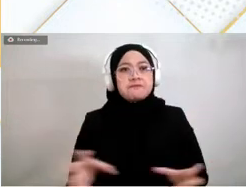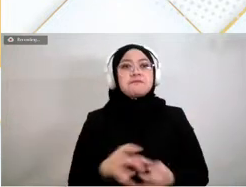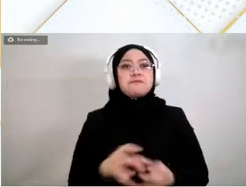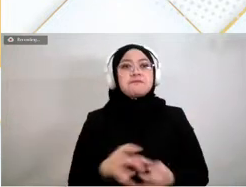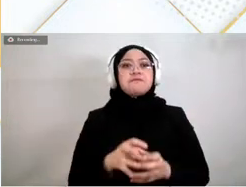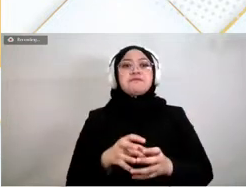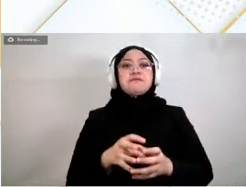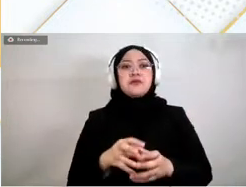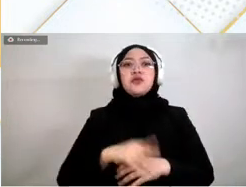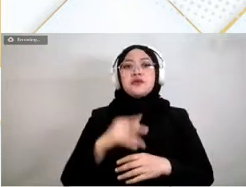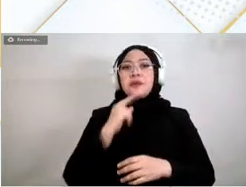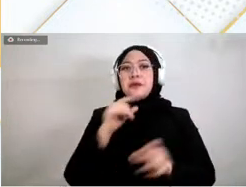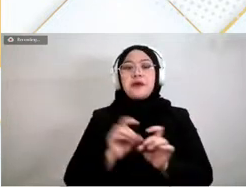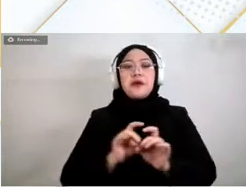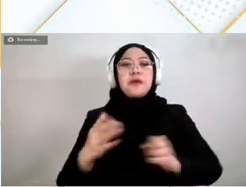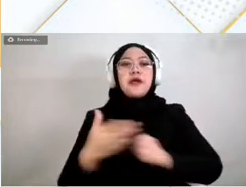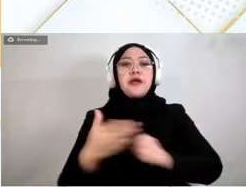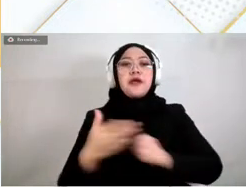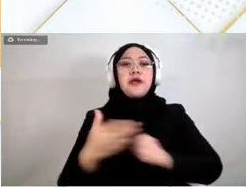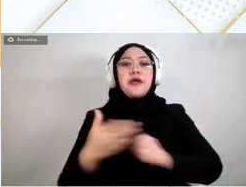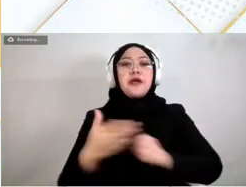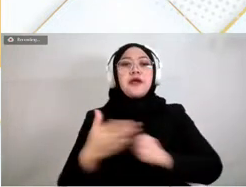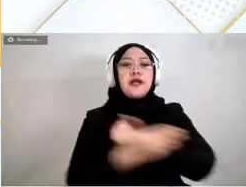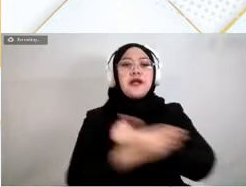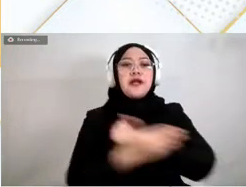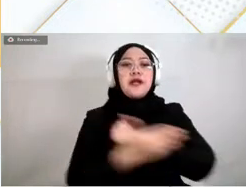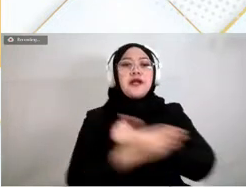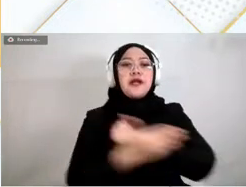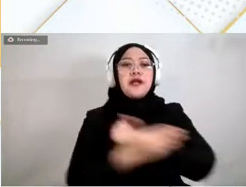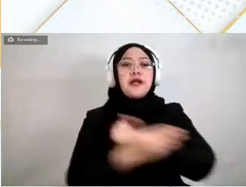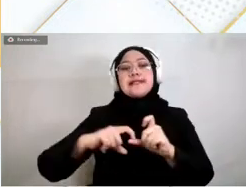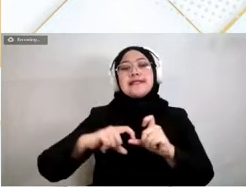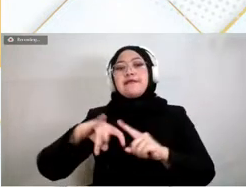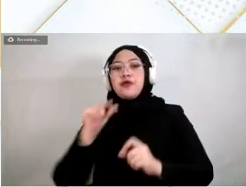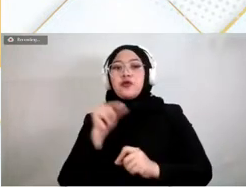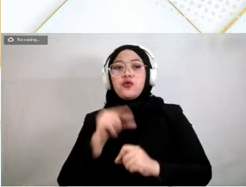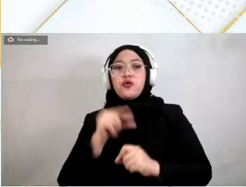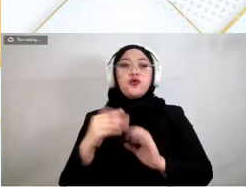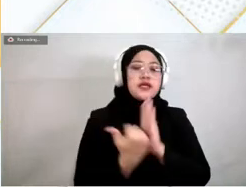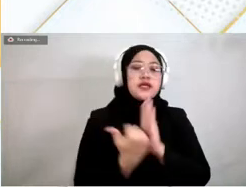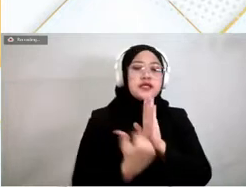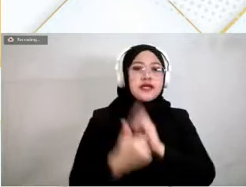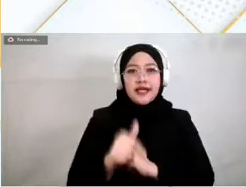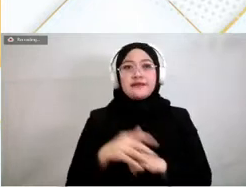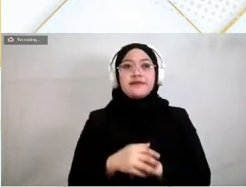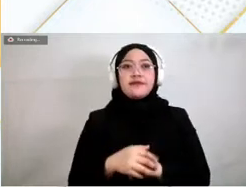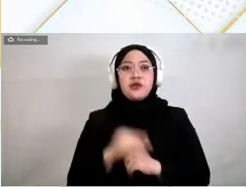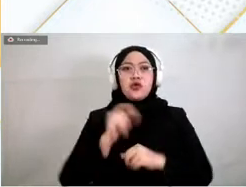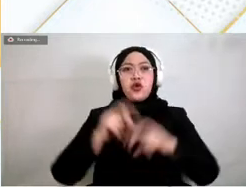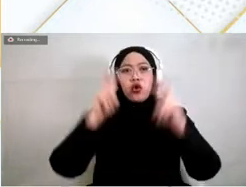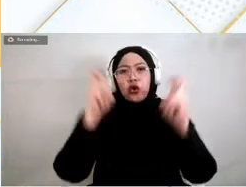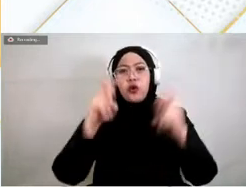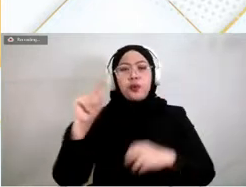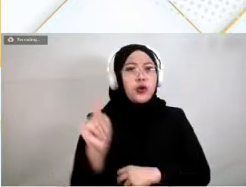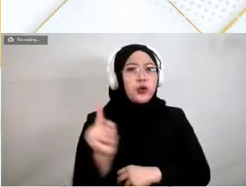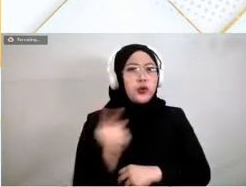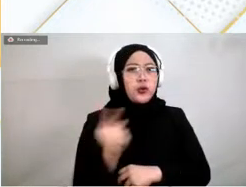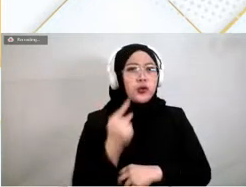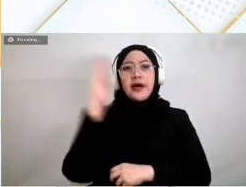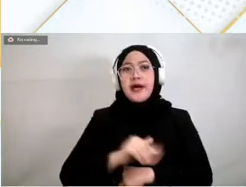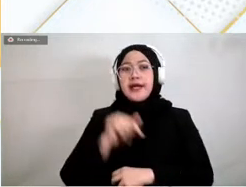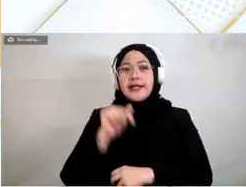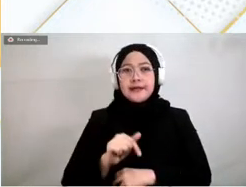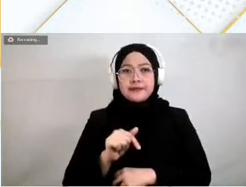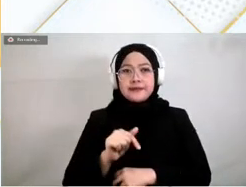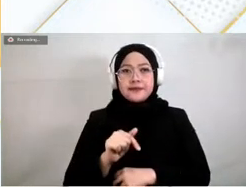between states across the Pacific region through today's event. Today's topic highlights